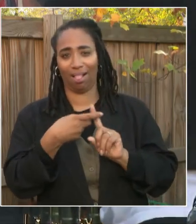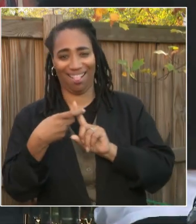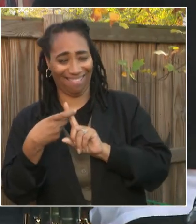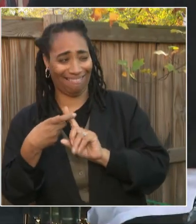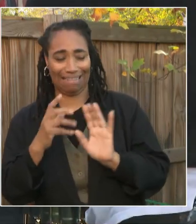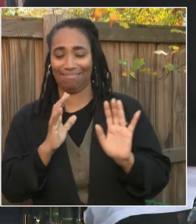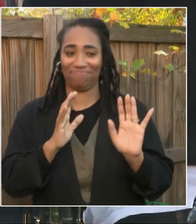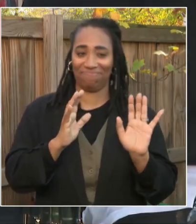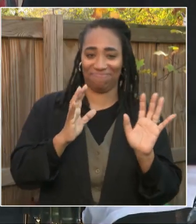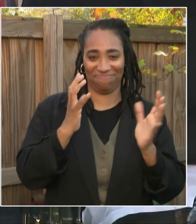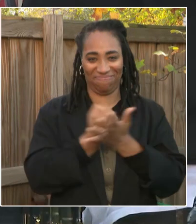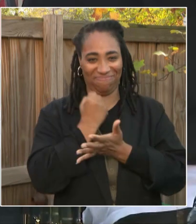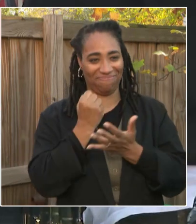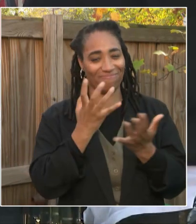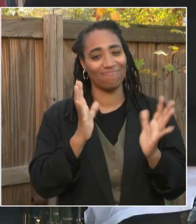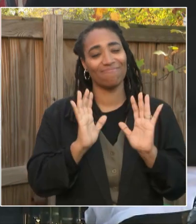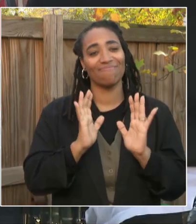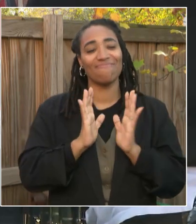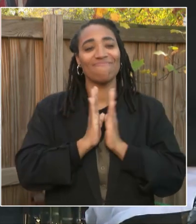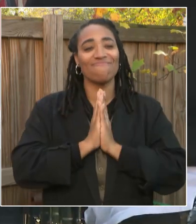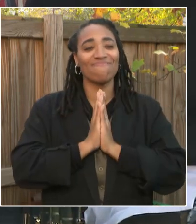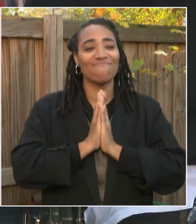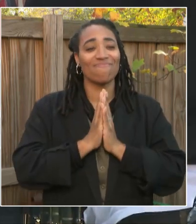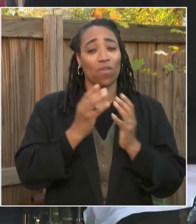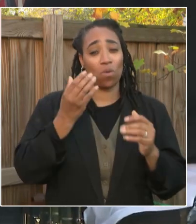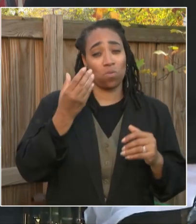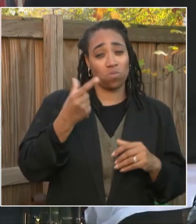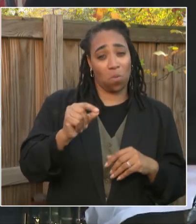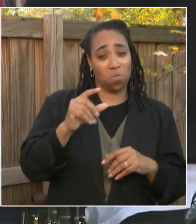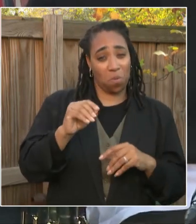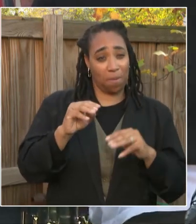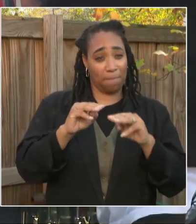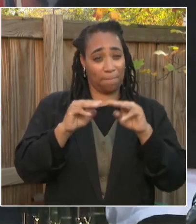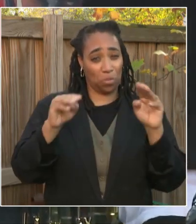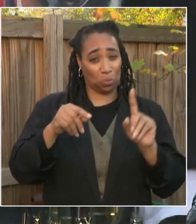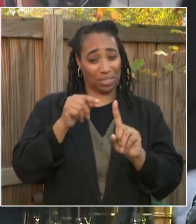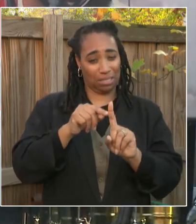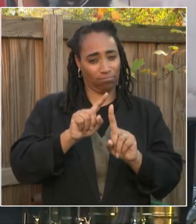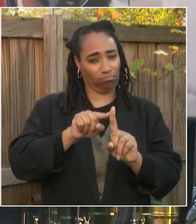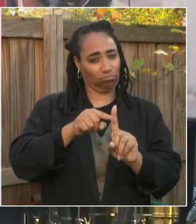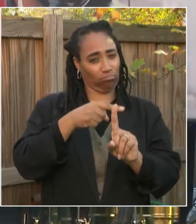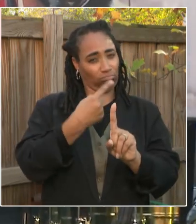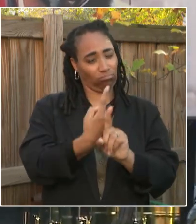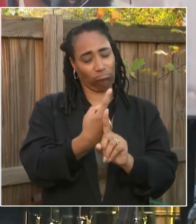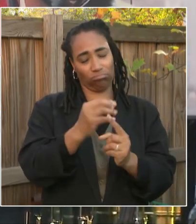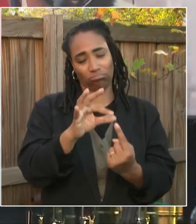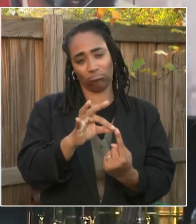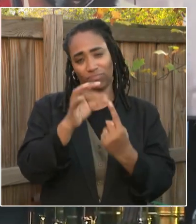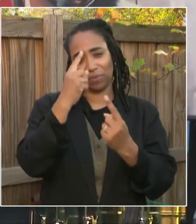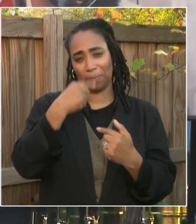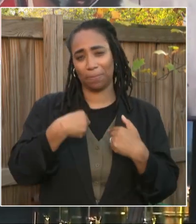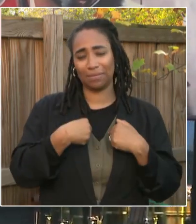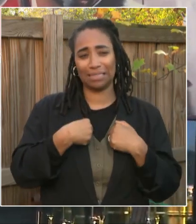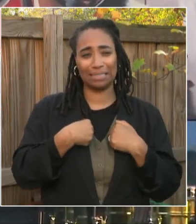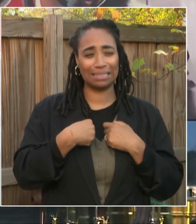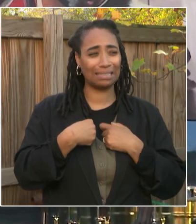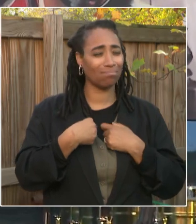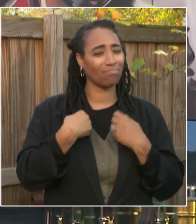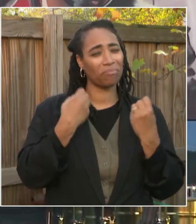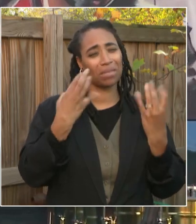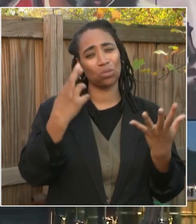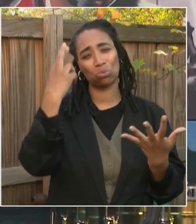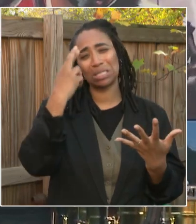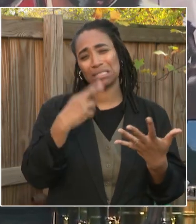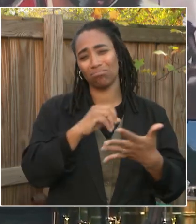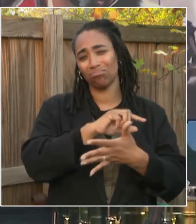that the Go-Go Museum is very special to me for a lot of reasons. One of the main reasons